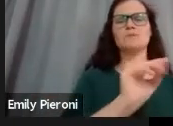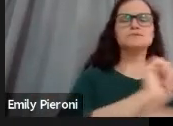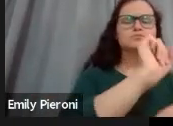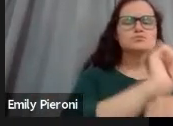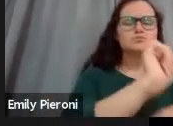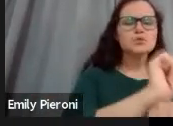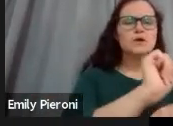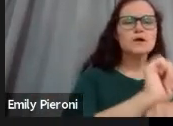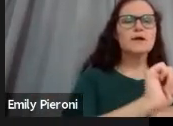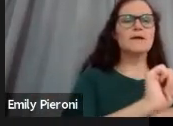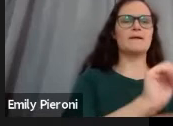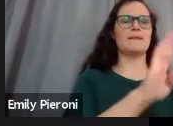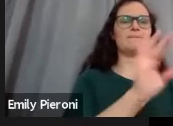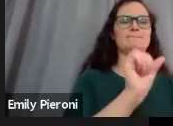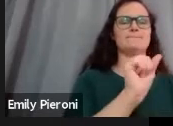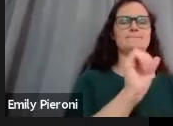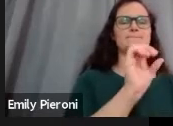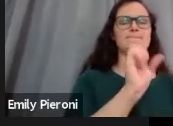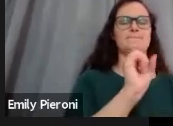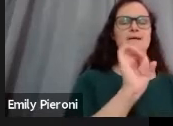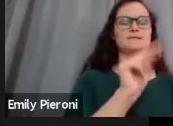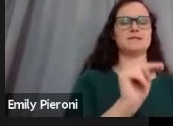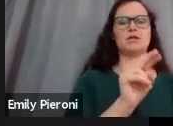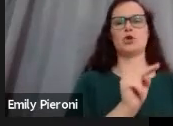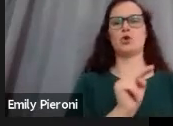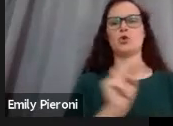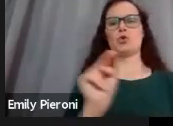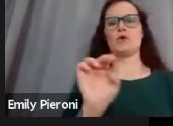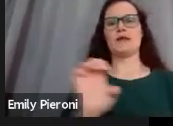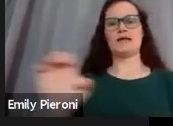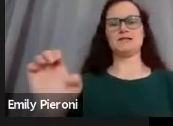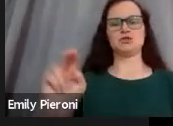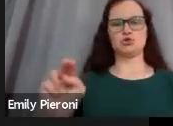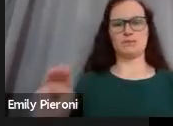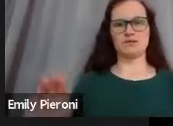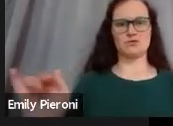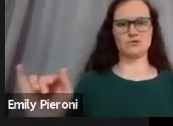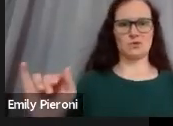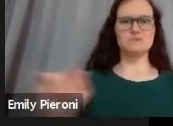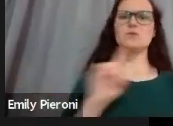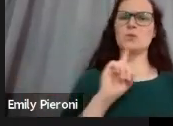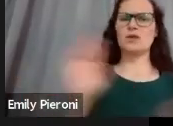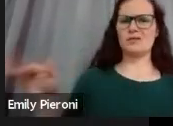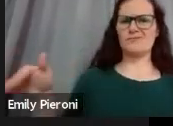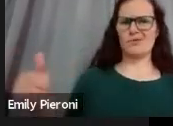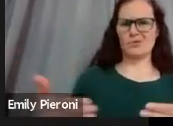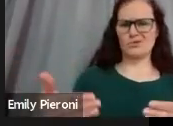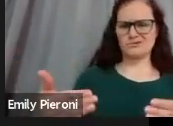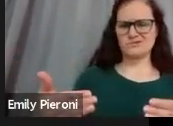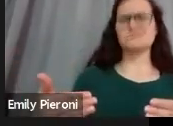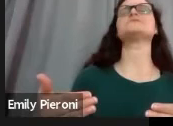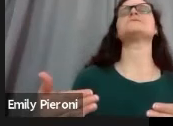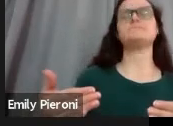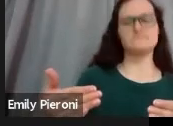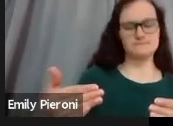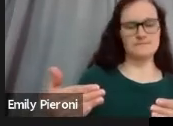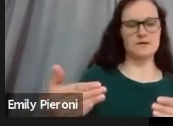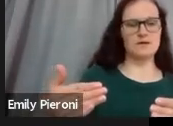Permian Basin in southeastern New Mexico. So the real focus around this is produced water